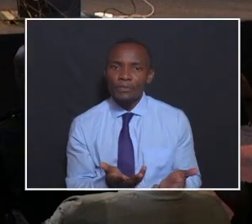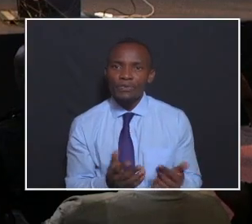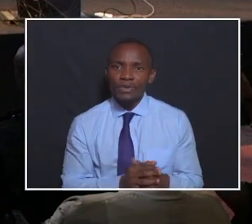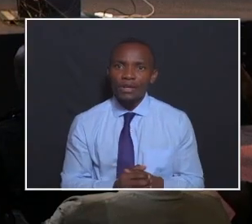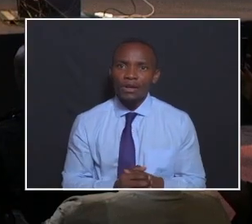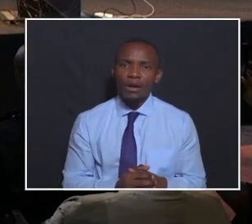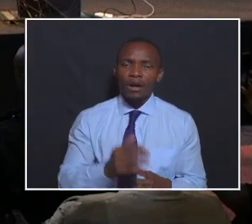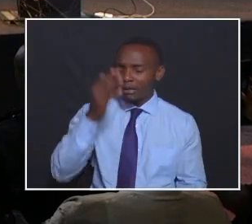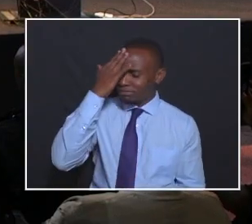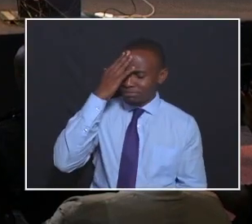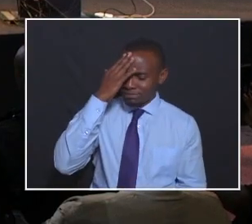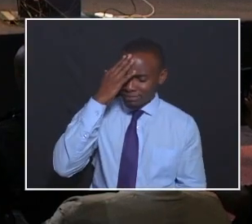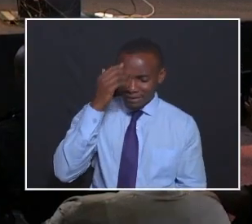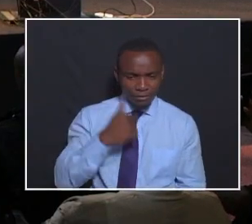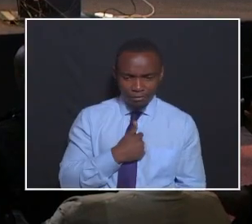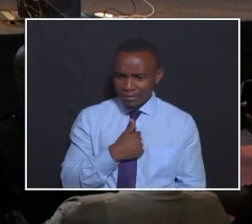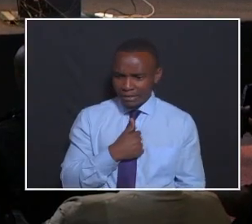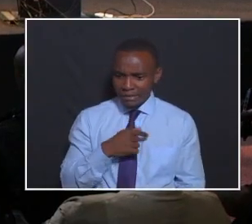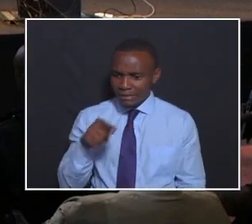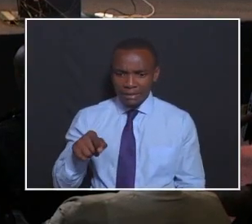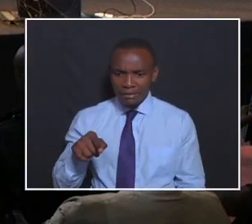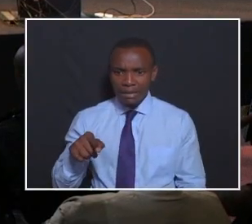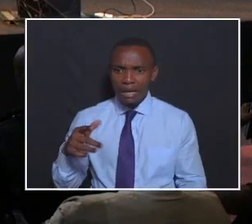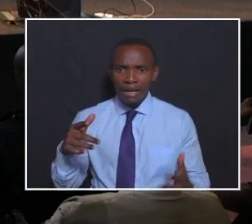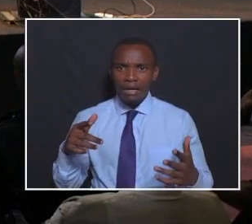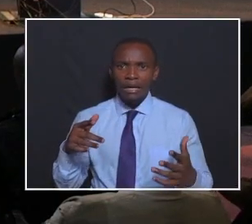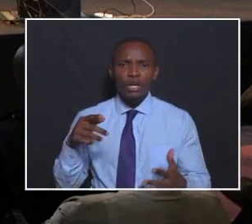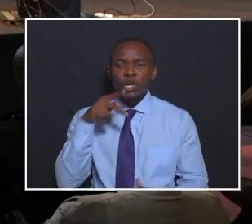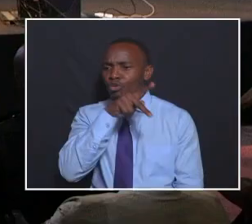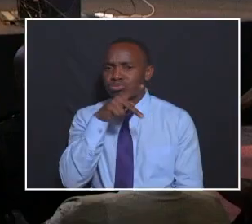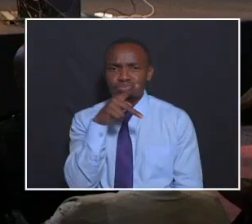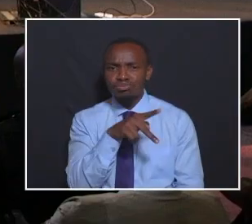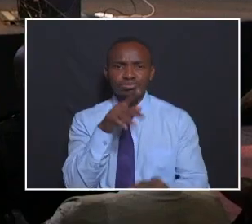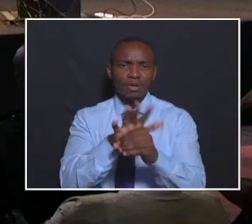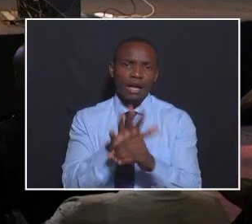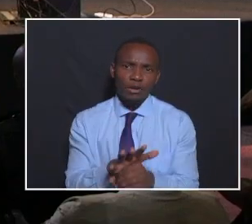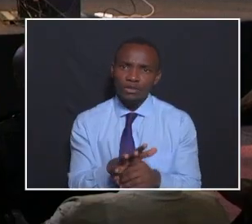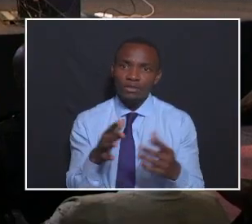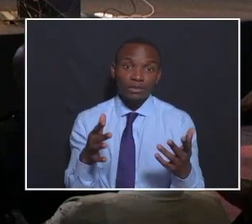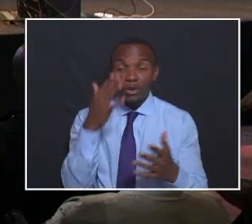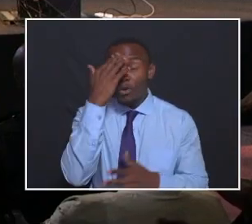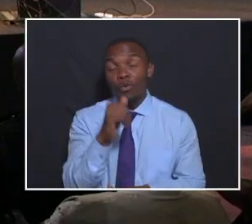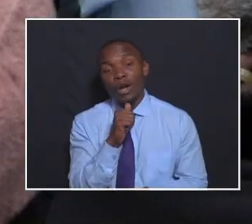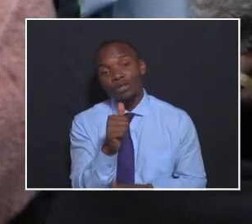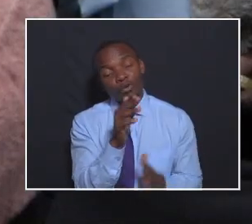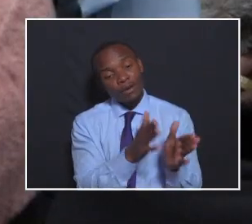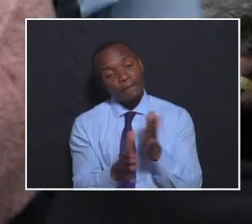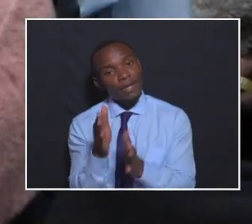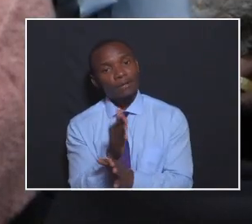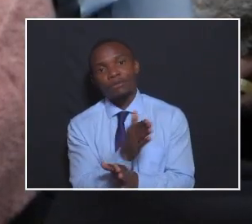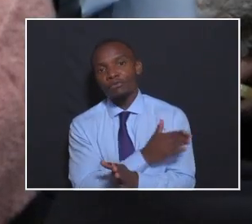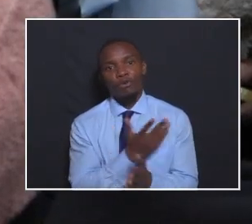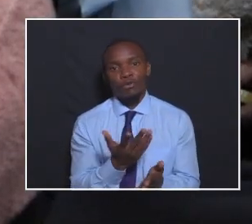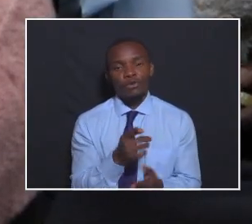There's a lot of noise here. I wish I had a boom mic. Didn't you plan? Why didn't you plan early? You